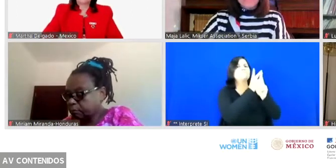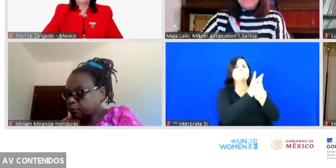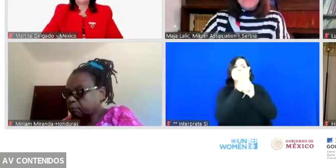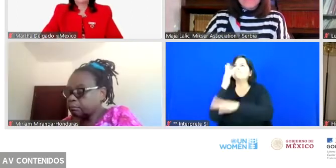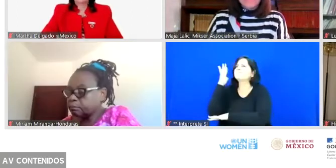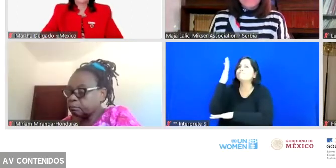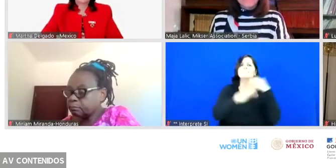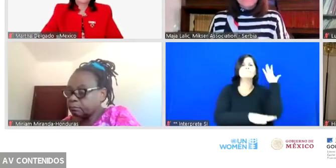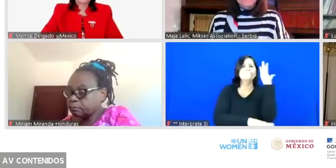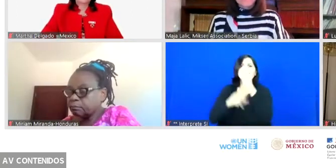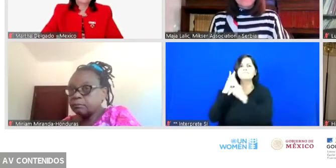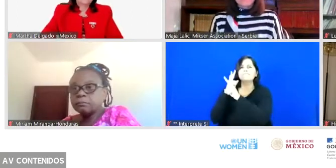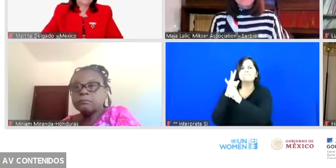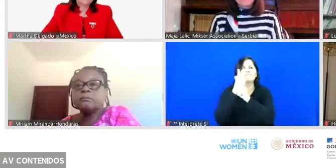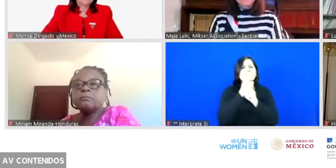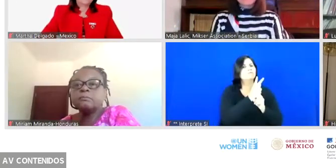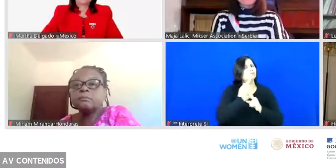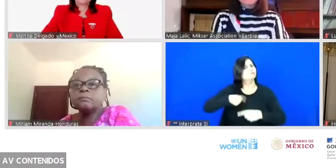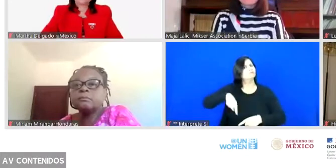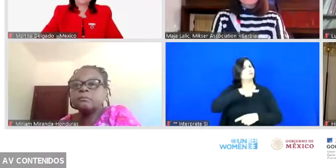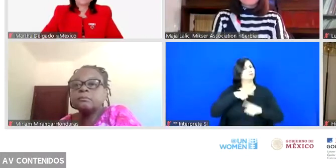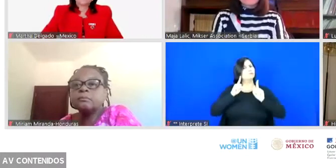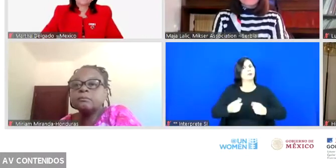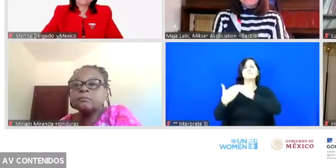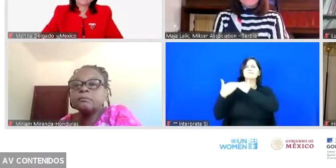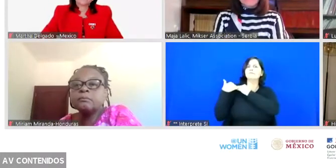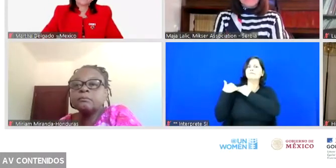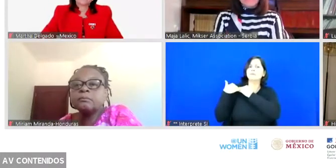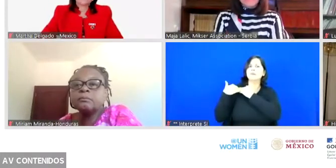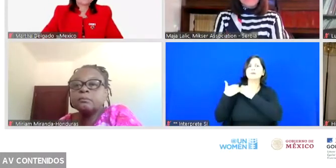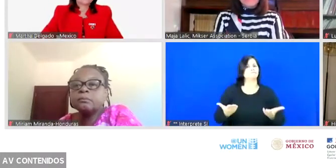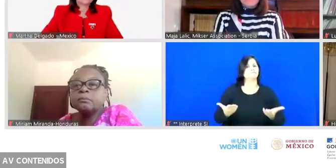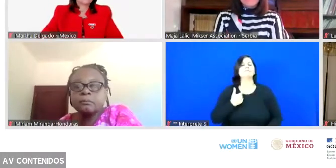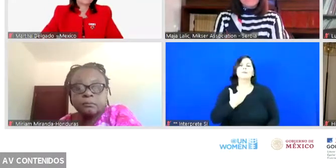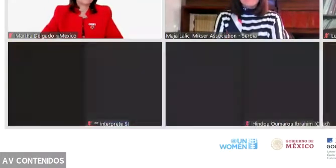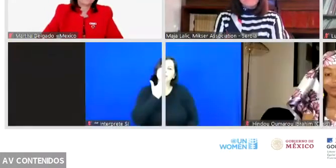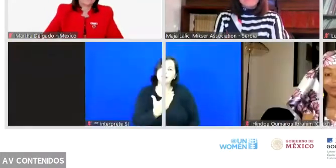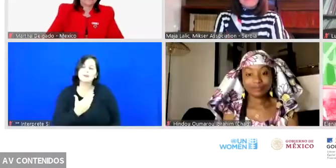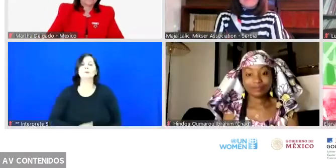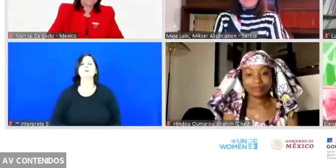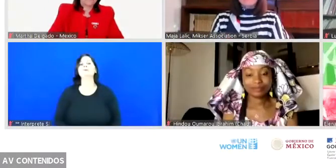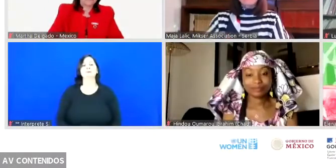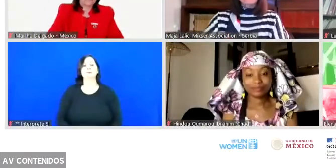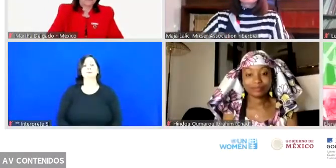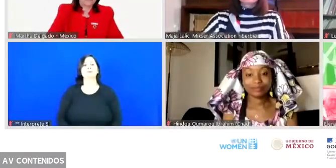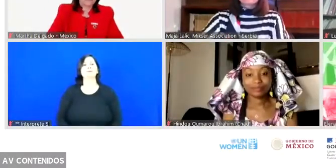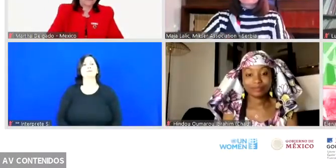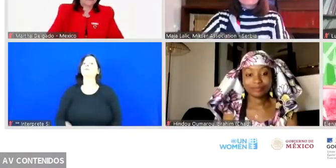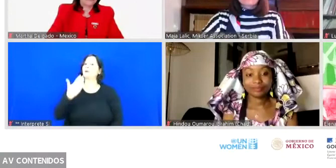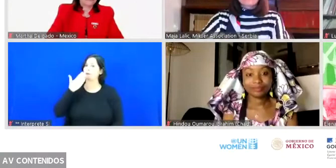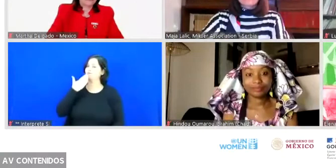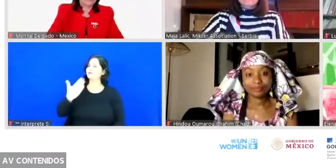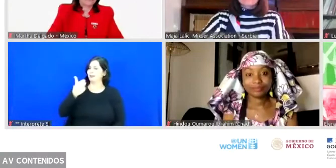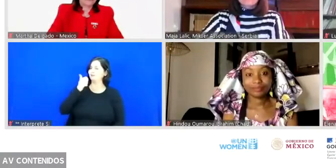Thank you. Thank you very much, Jennifer. And this closes the panel section of